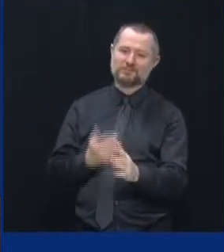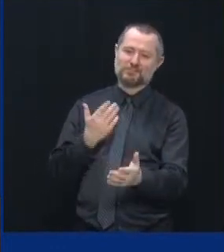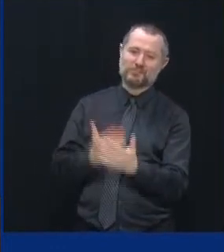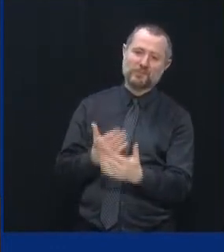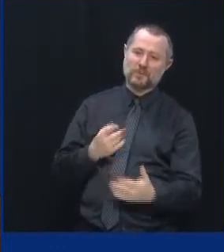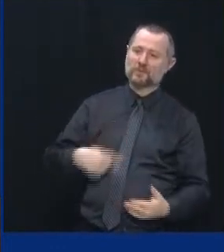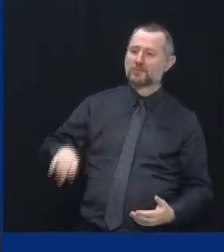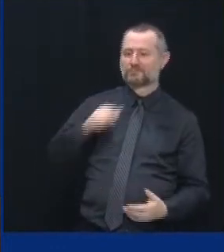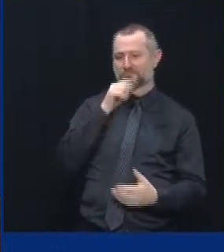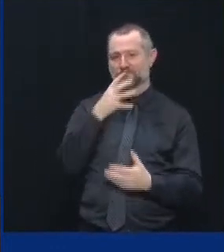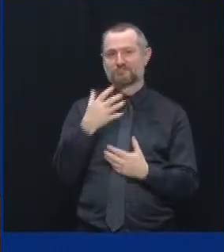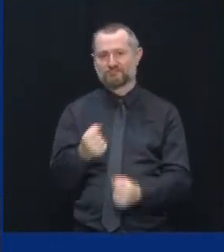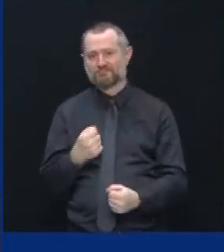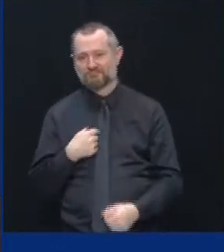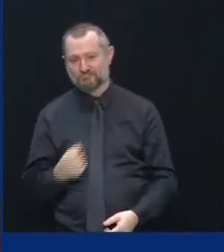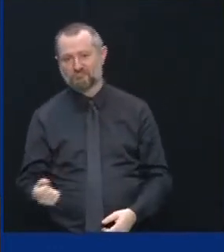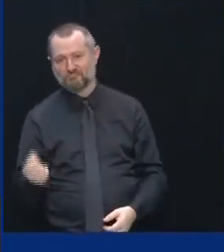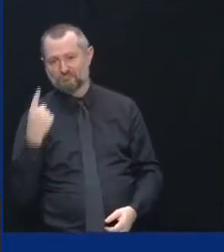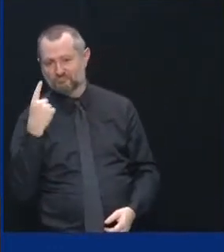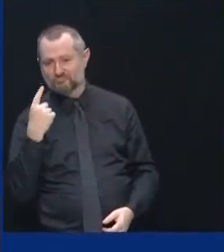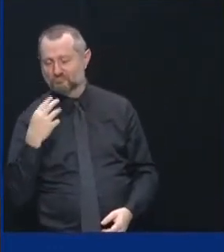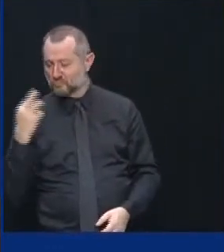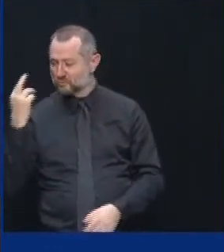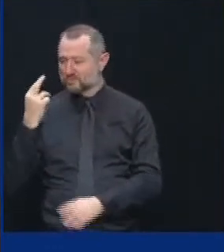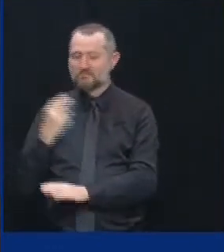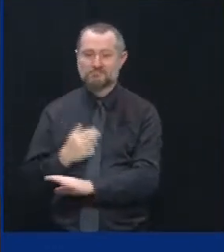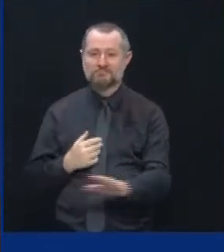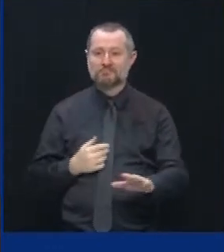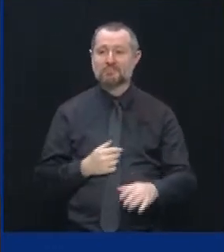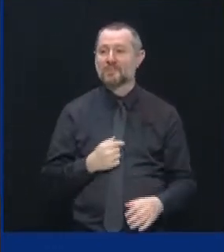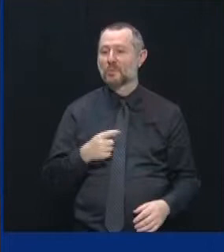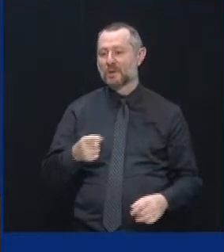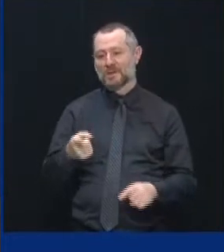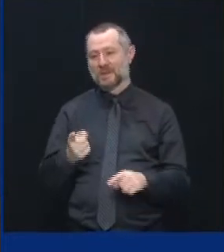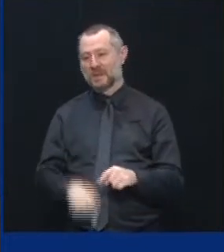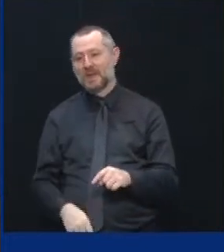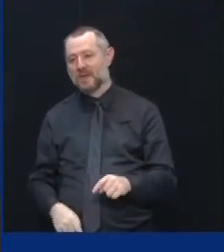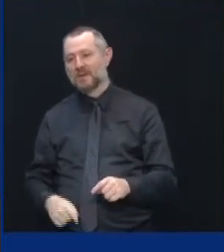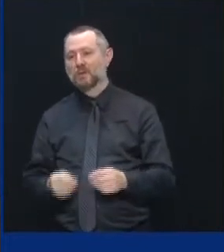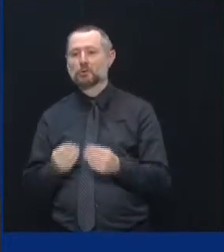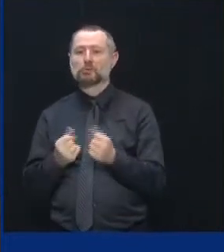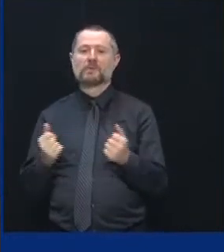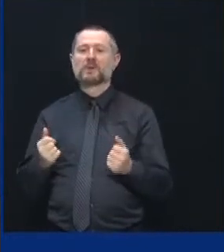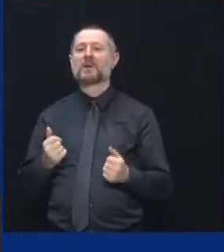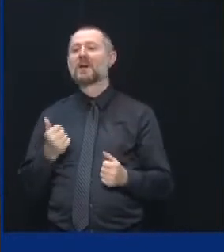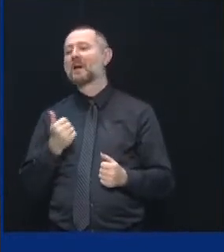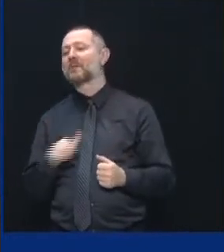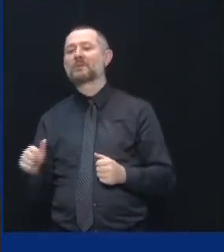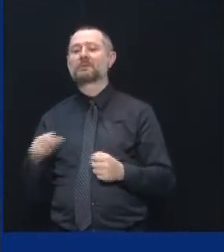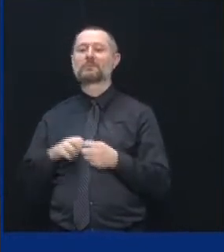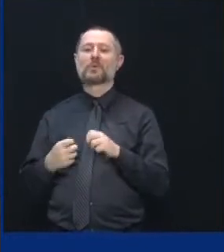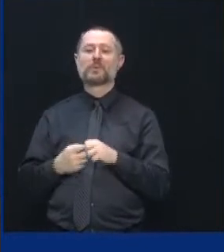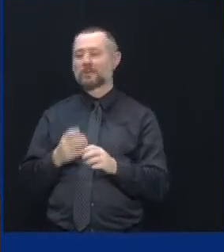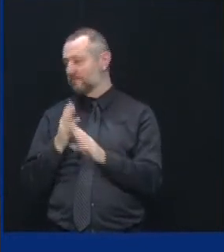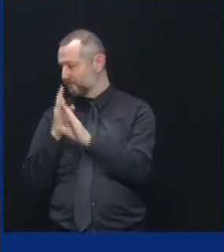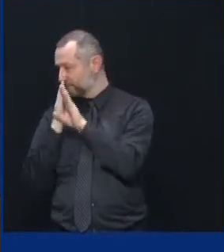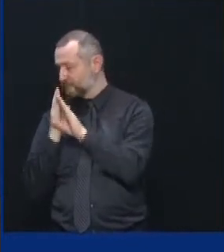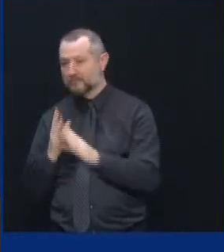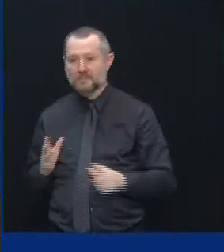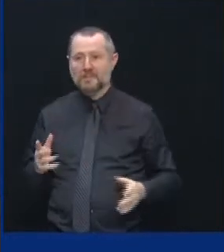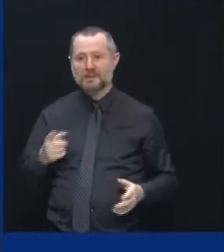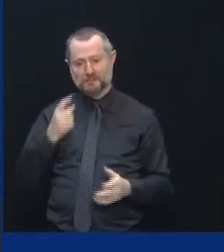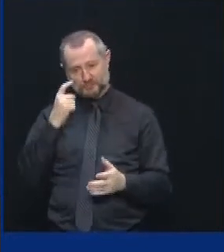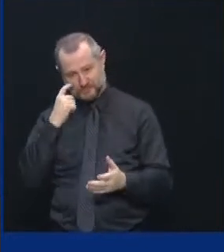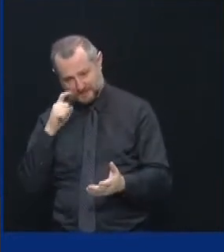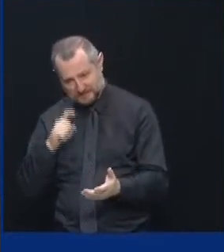understandable reasons. And you never solve a problem if you don't acknowledge it. So start by the acknowledgement, and then get people